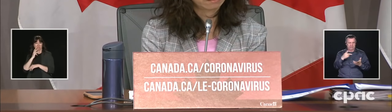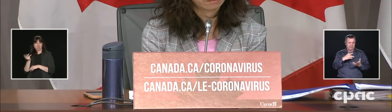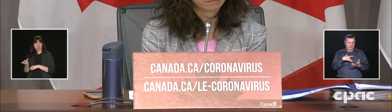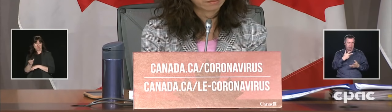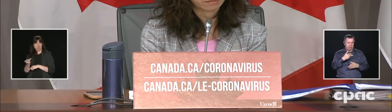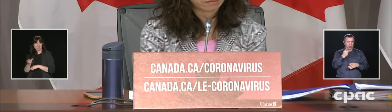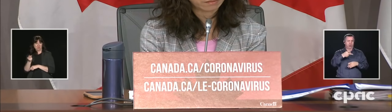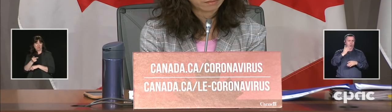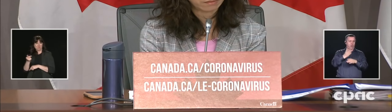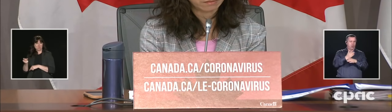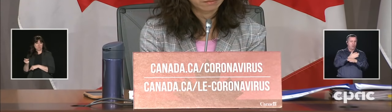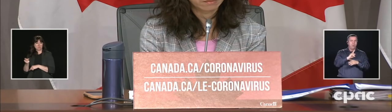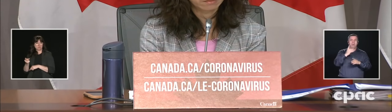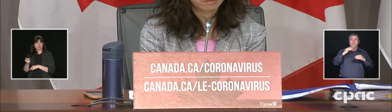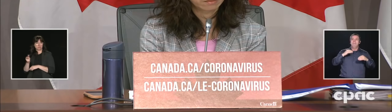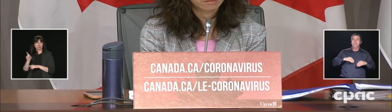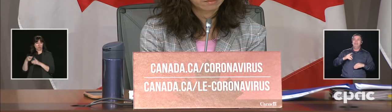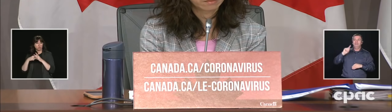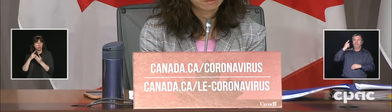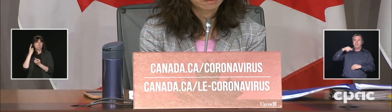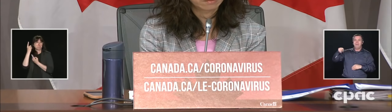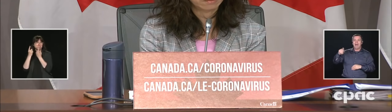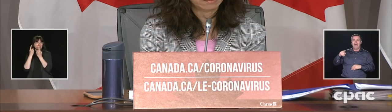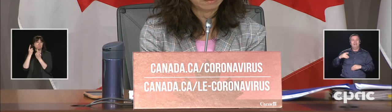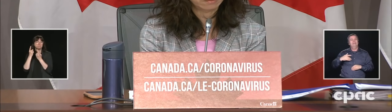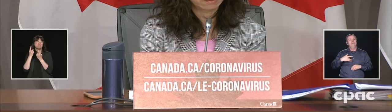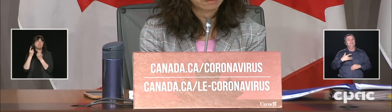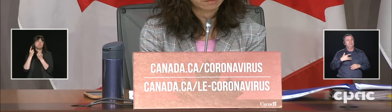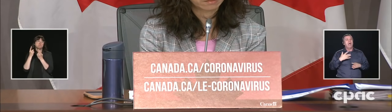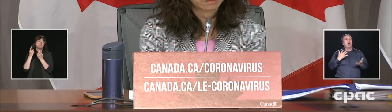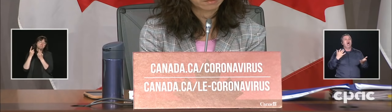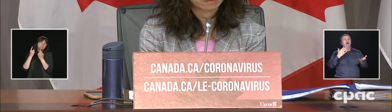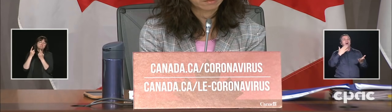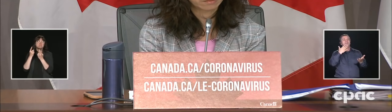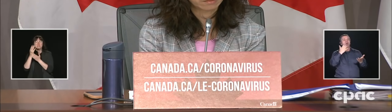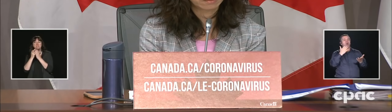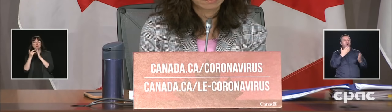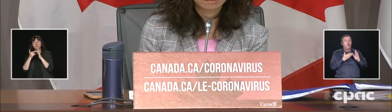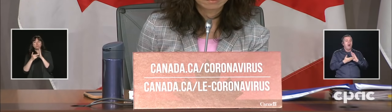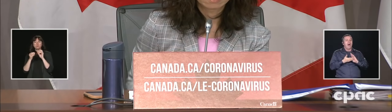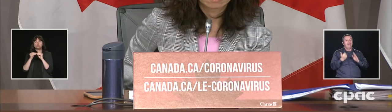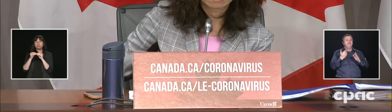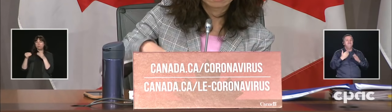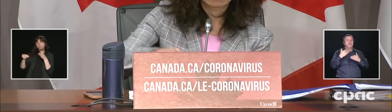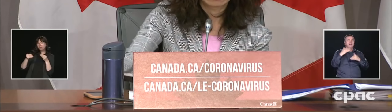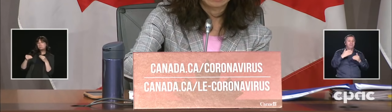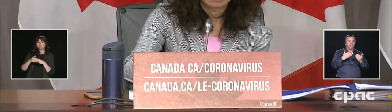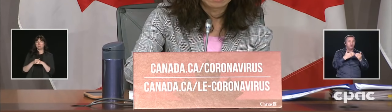considering lifting restrictions and even considering opening schools and industries?